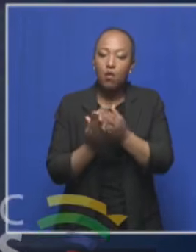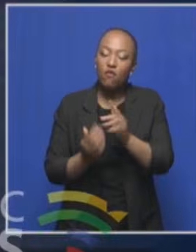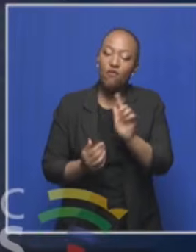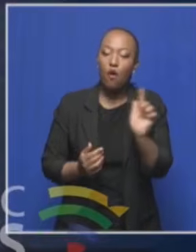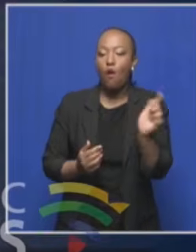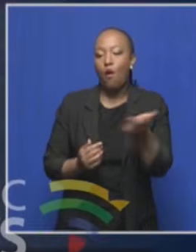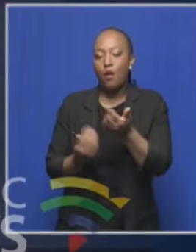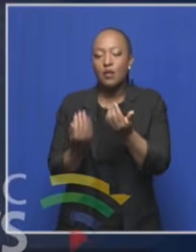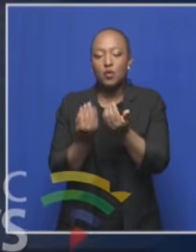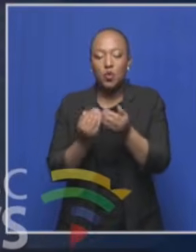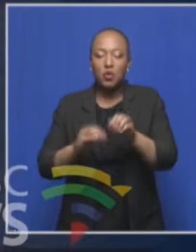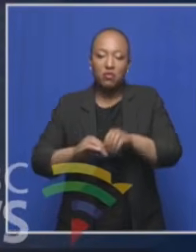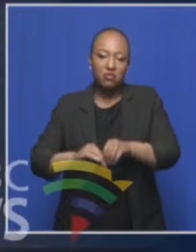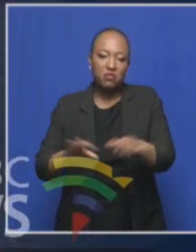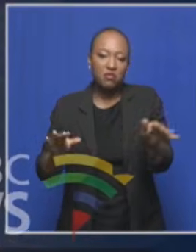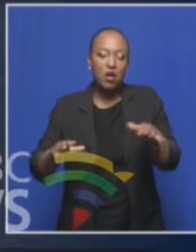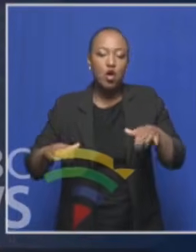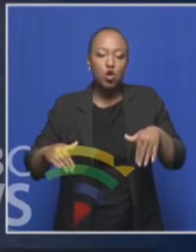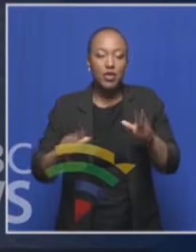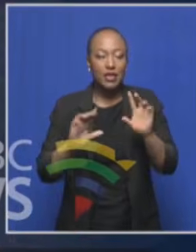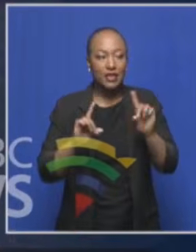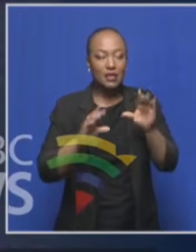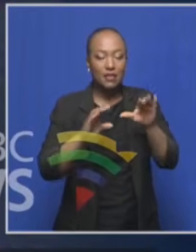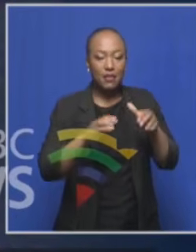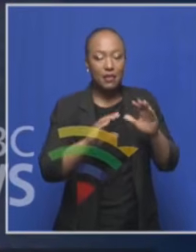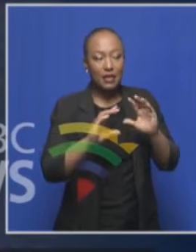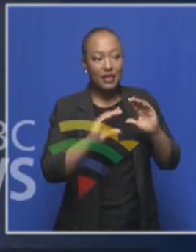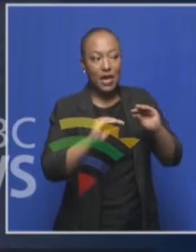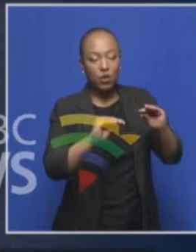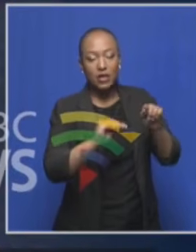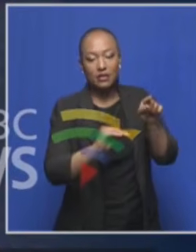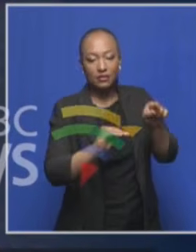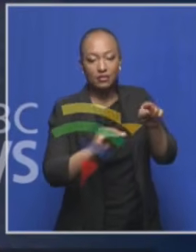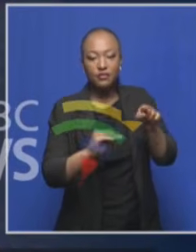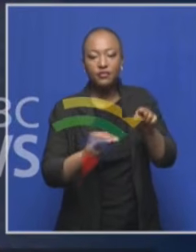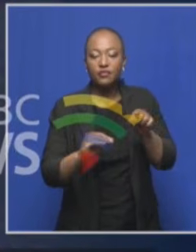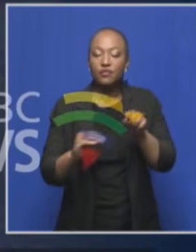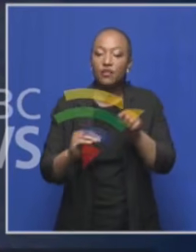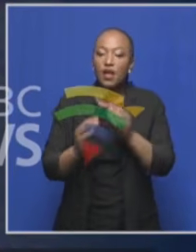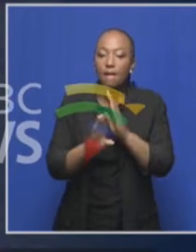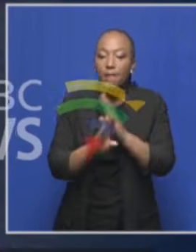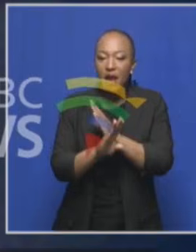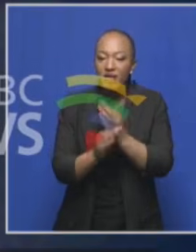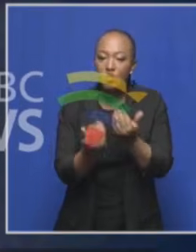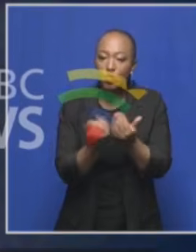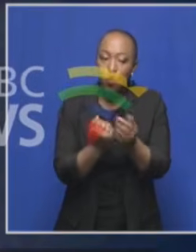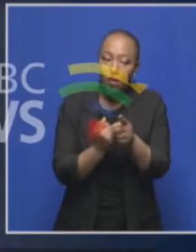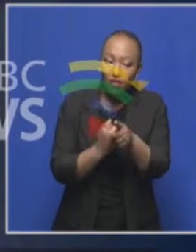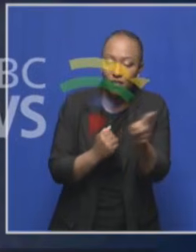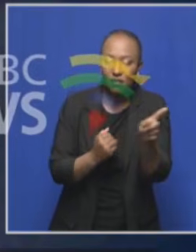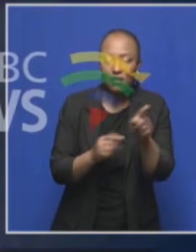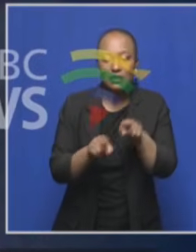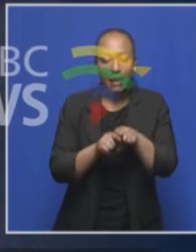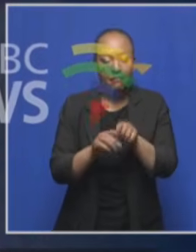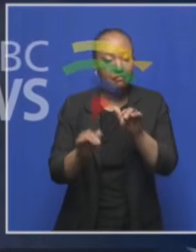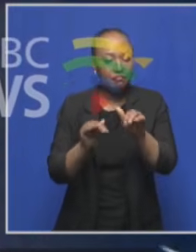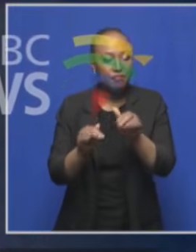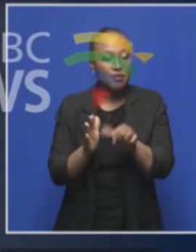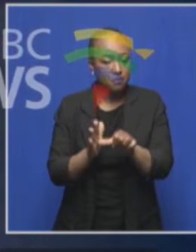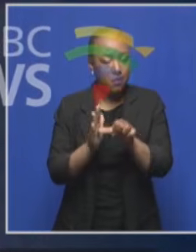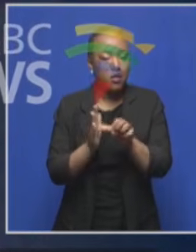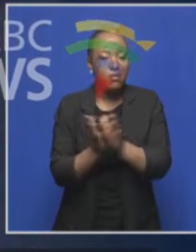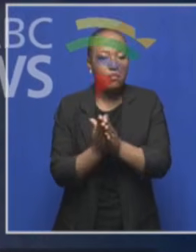every school out there. I have even reached out to the Department of Education, but also reaching out to private schools as well. It is such an important book